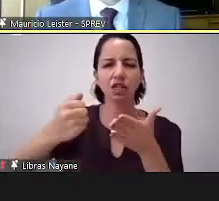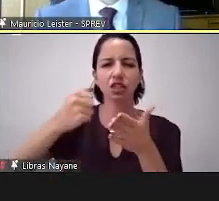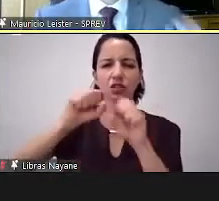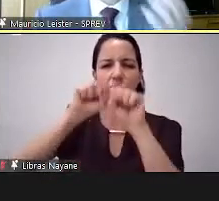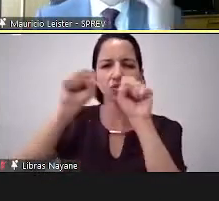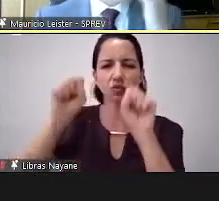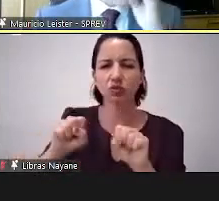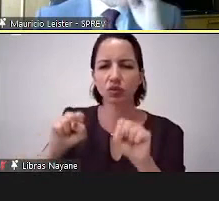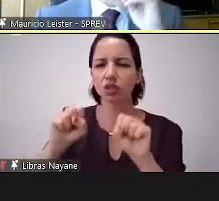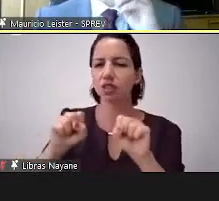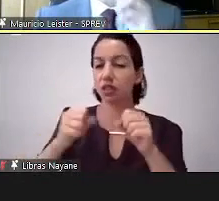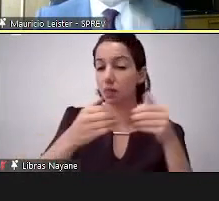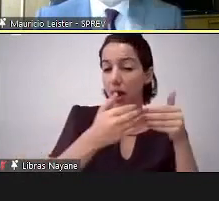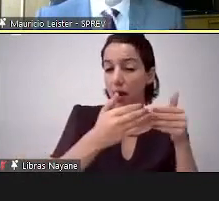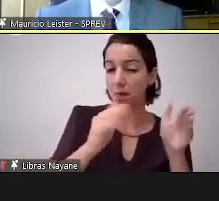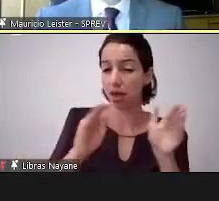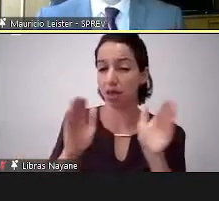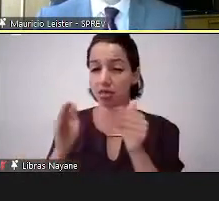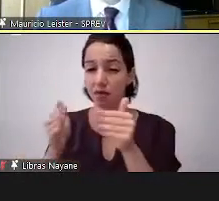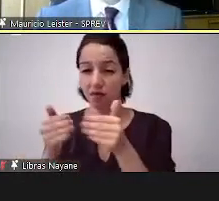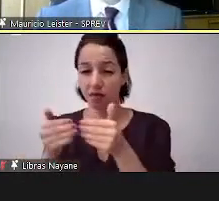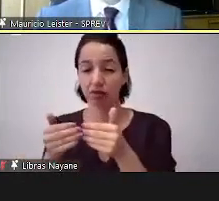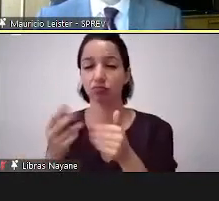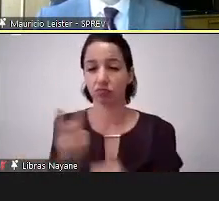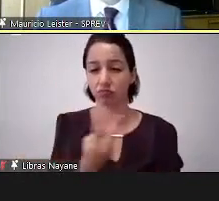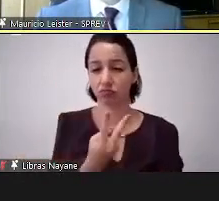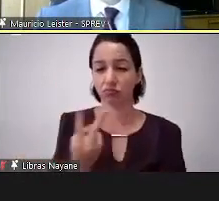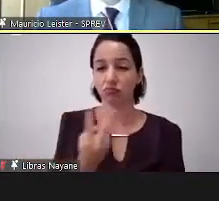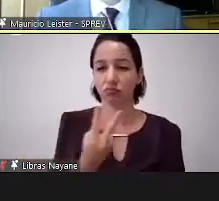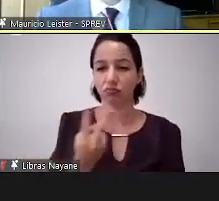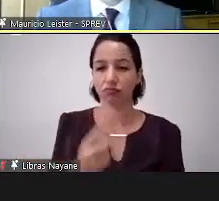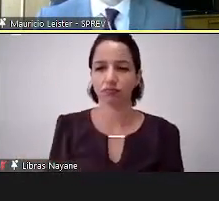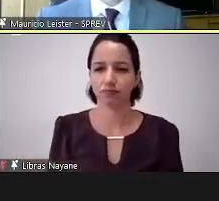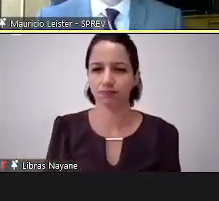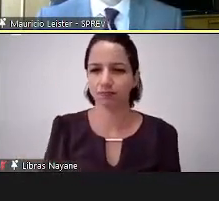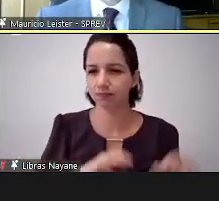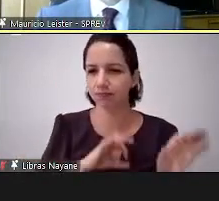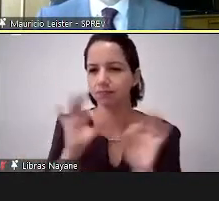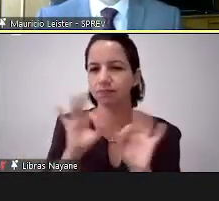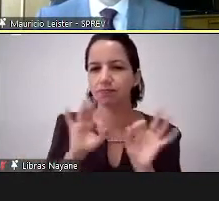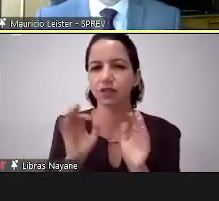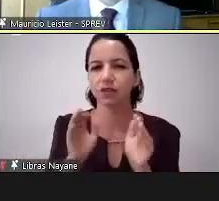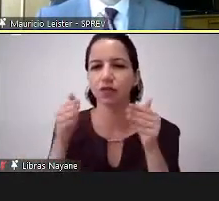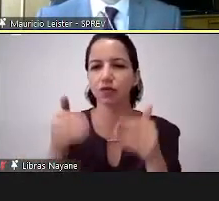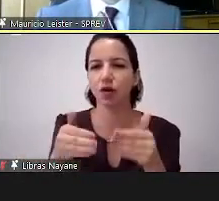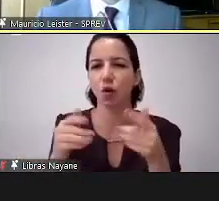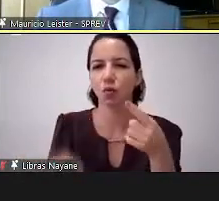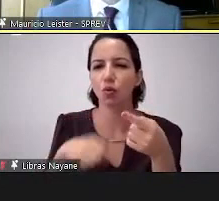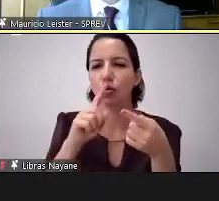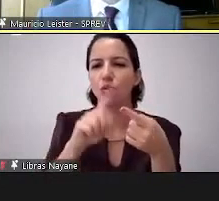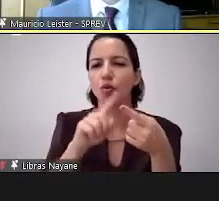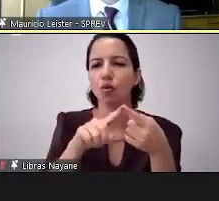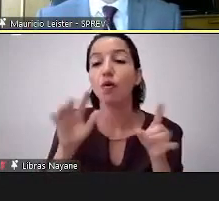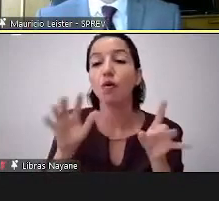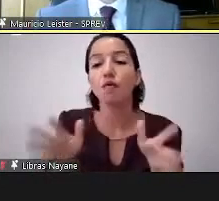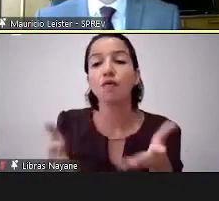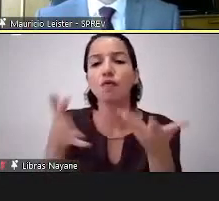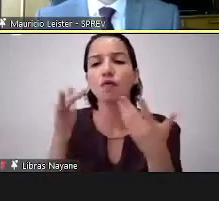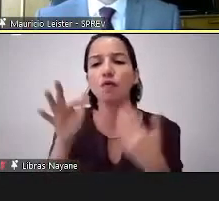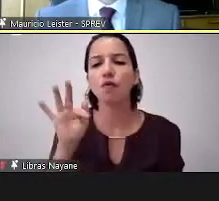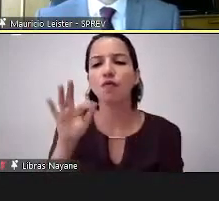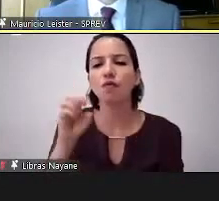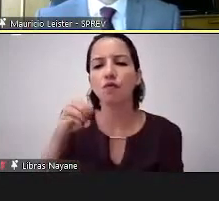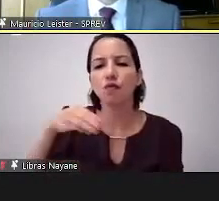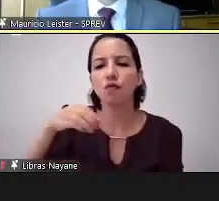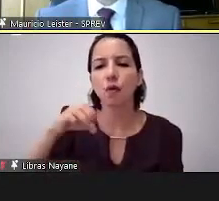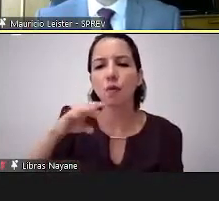governance supervision, and the improvement of the legal framework. So with the promotion, I'm going